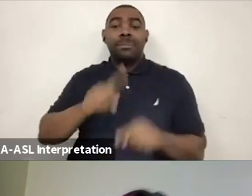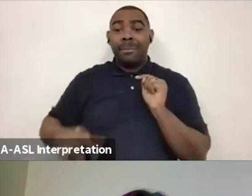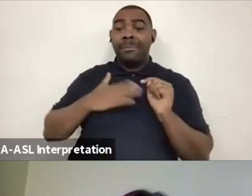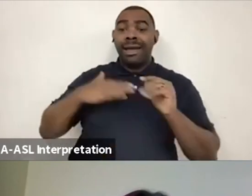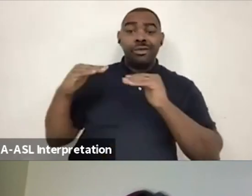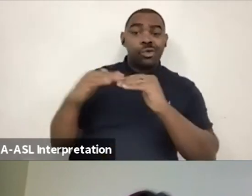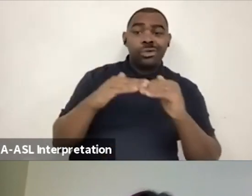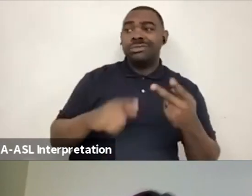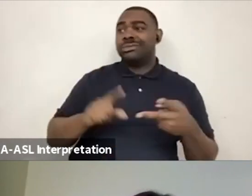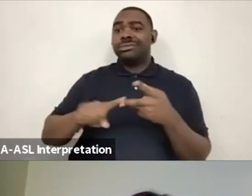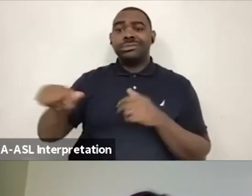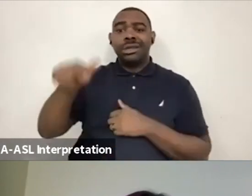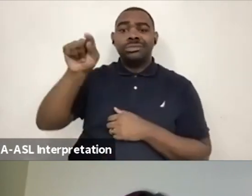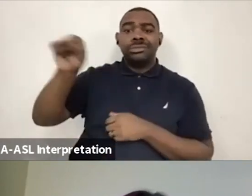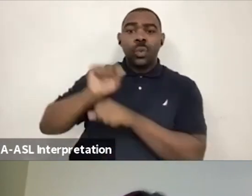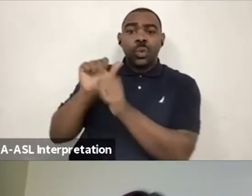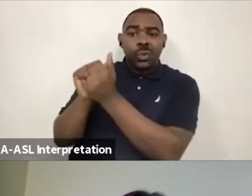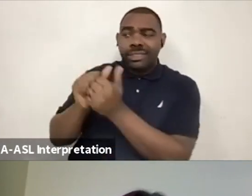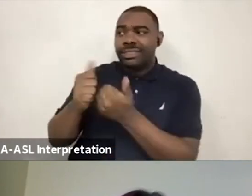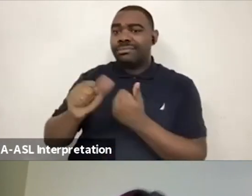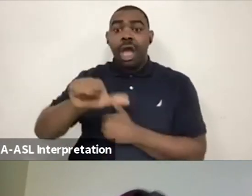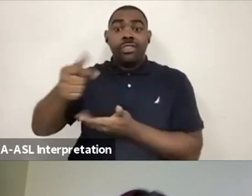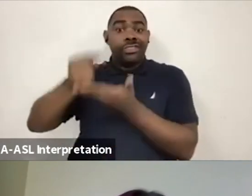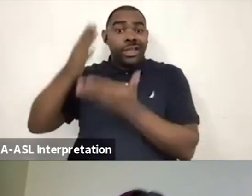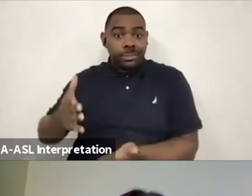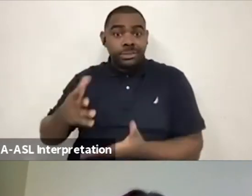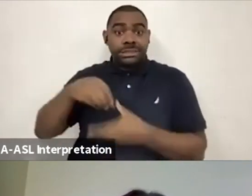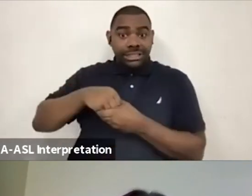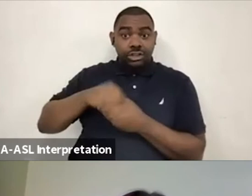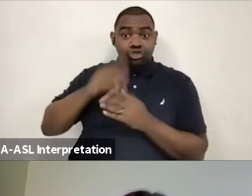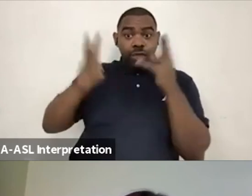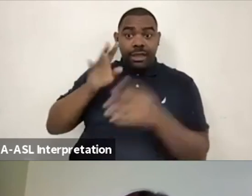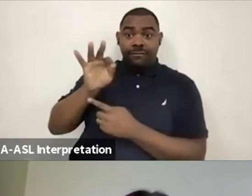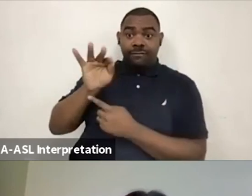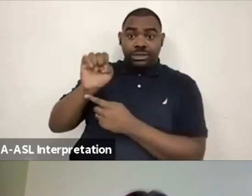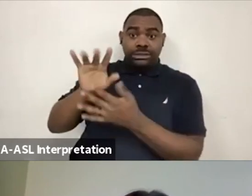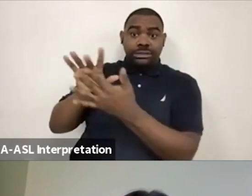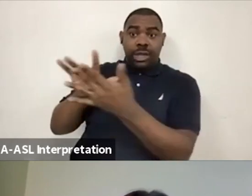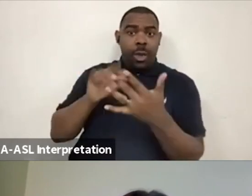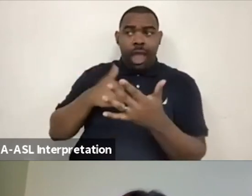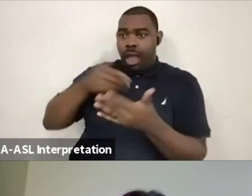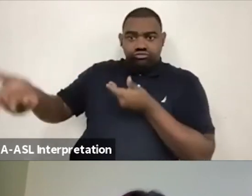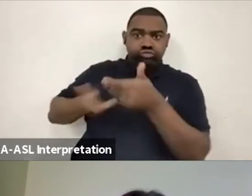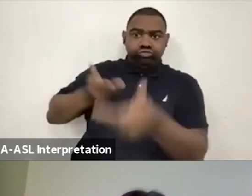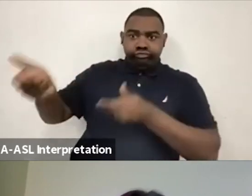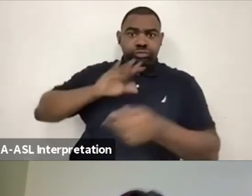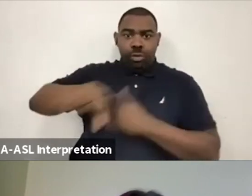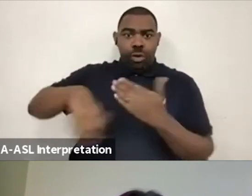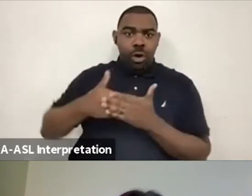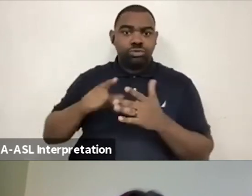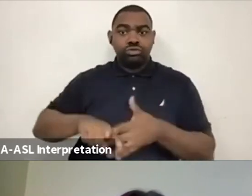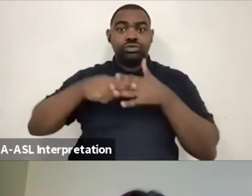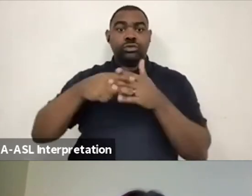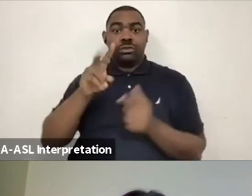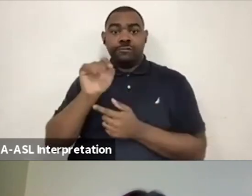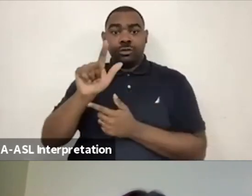I talk to other creative arts therapists in the Creative Forces Network. They were all invited when we started our virtual